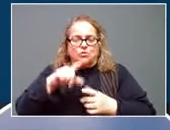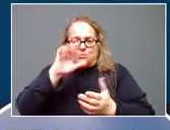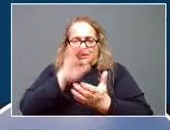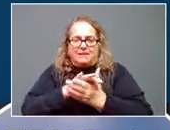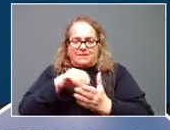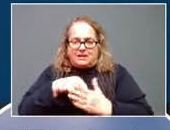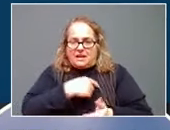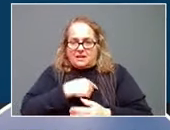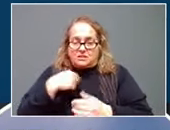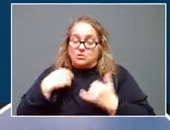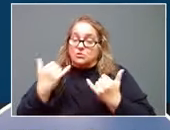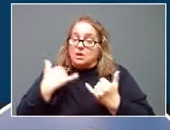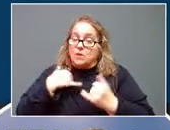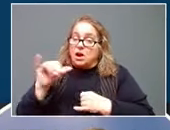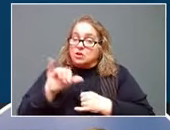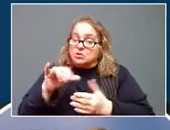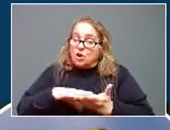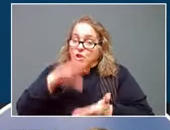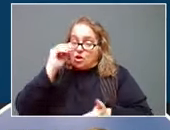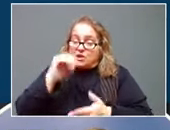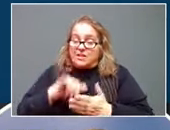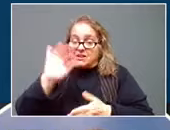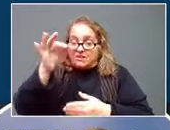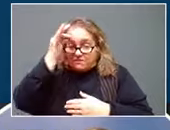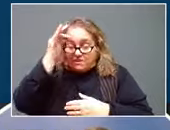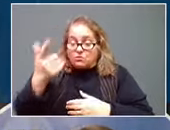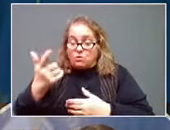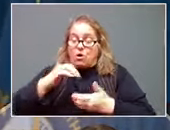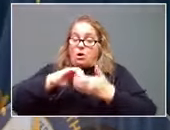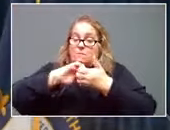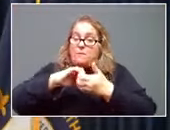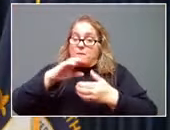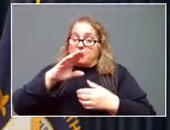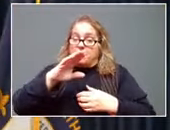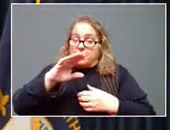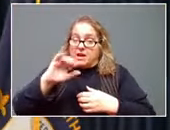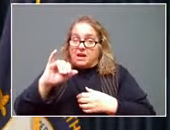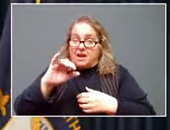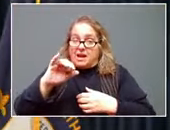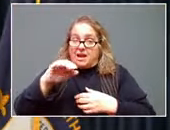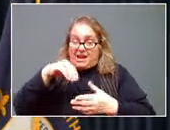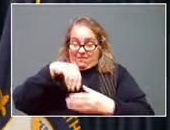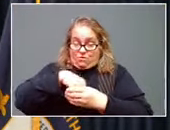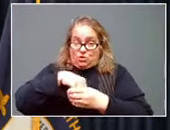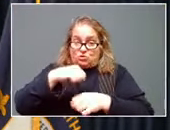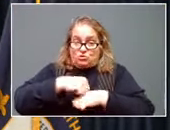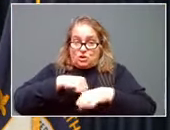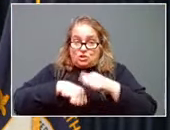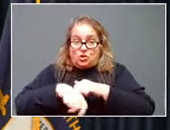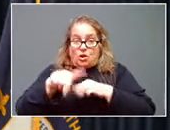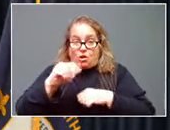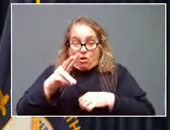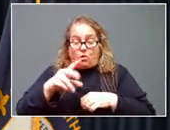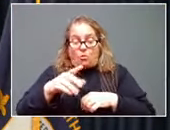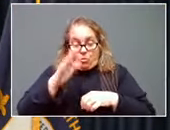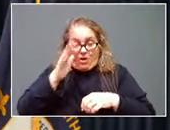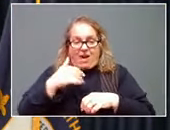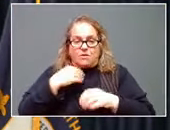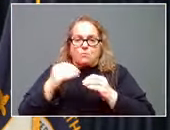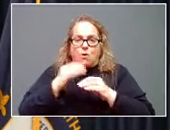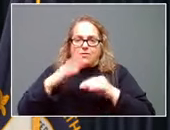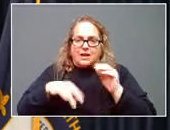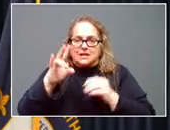we also learned that the federal bipartisan infrastructure law through it, Kentucky is going to have more than $74 million